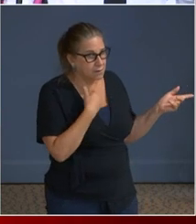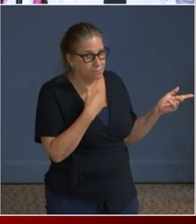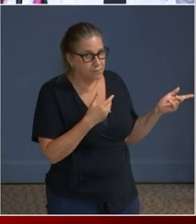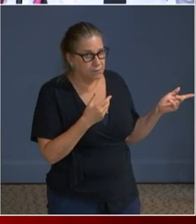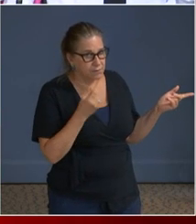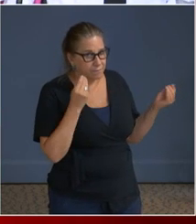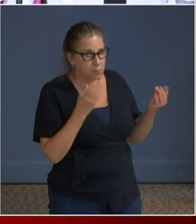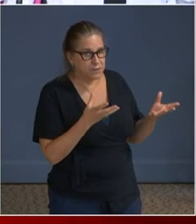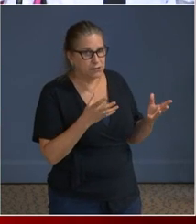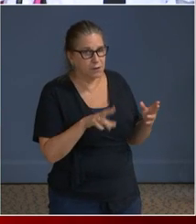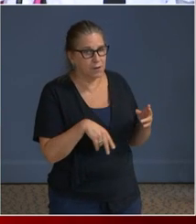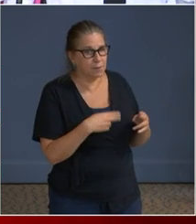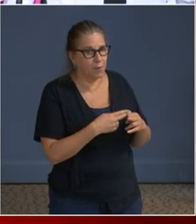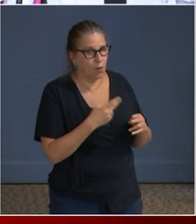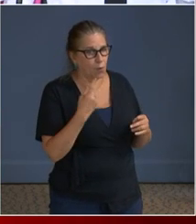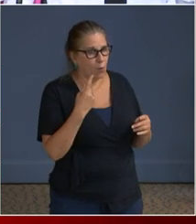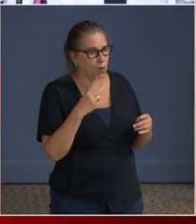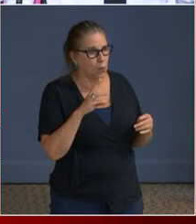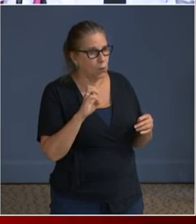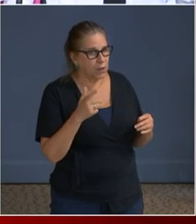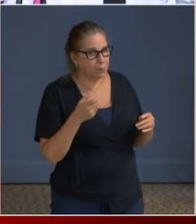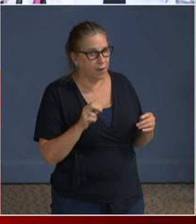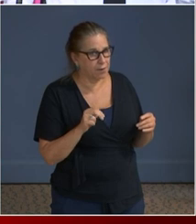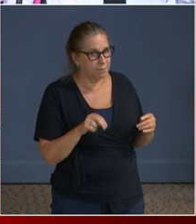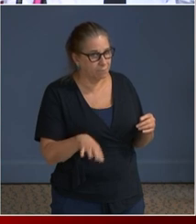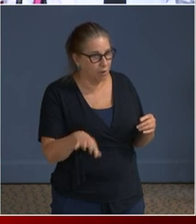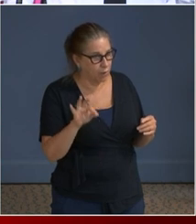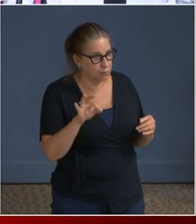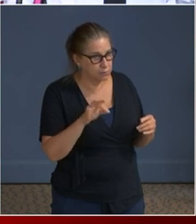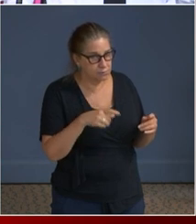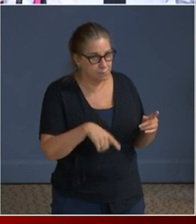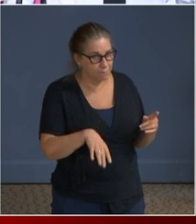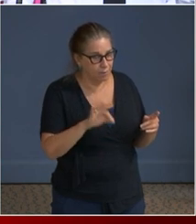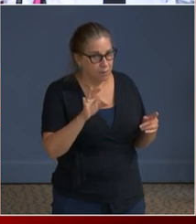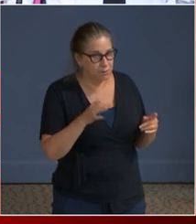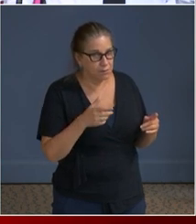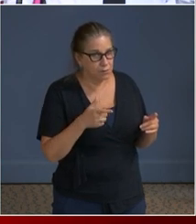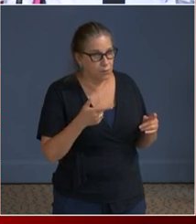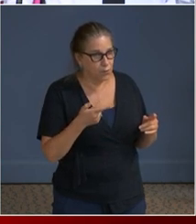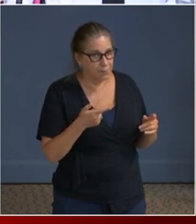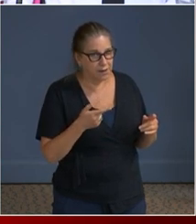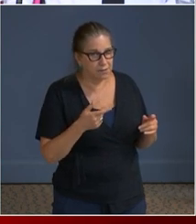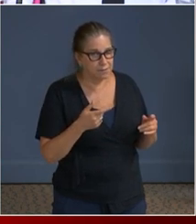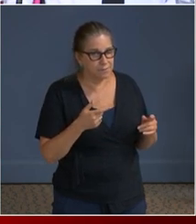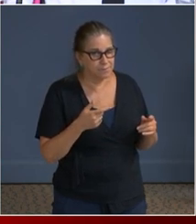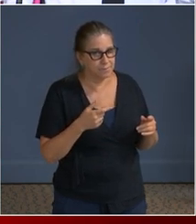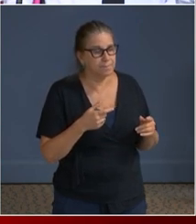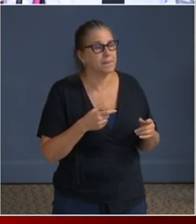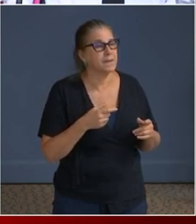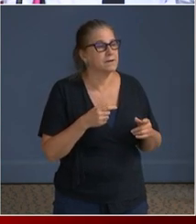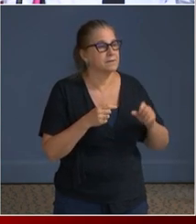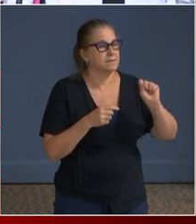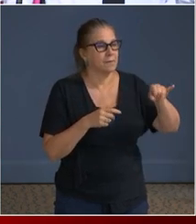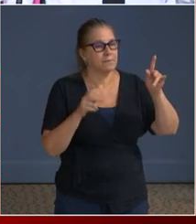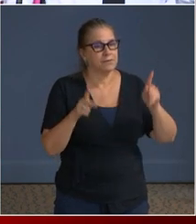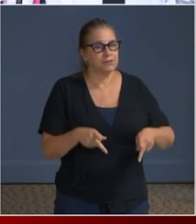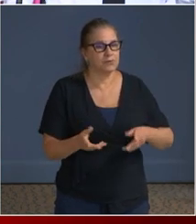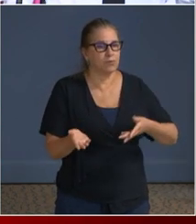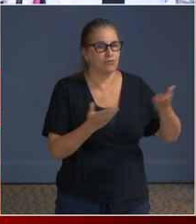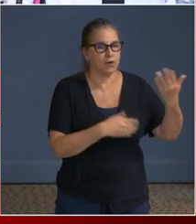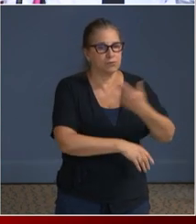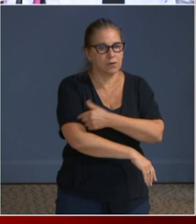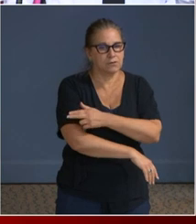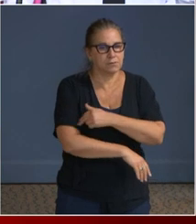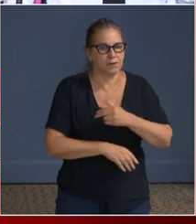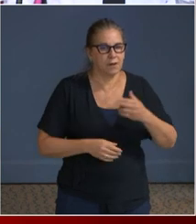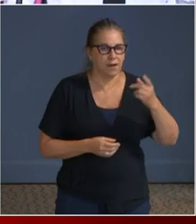weapon recovered on the scene. And do you know how many people were self-transported to the hospital? I want to say more than